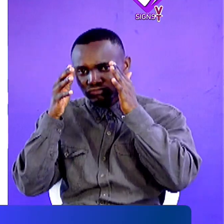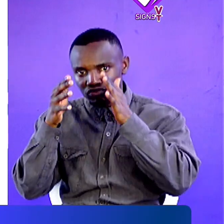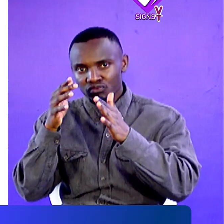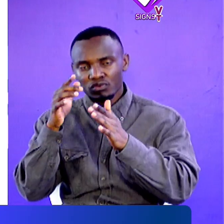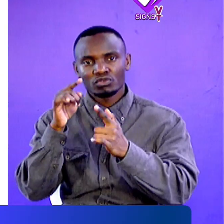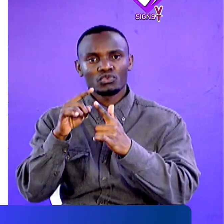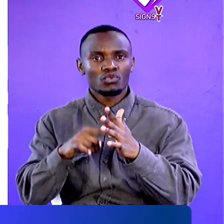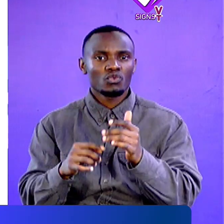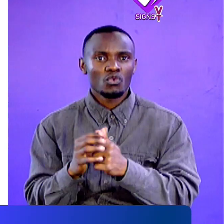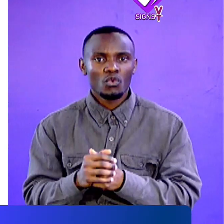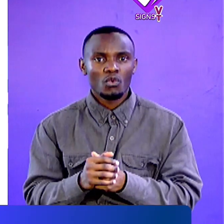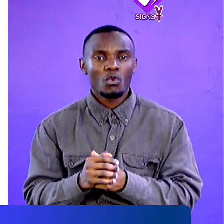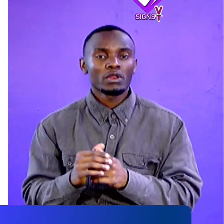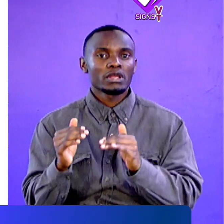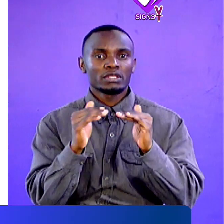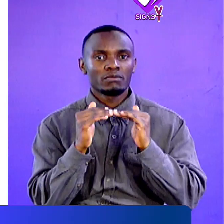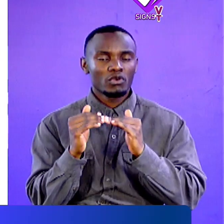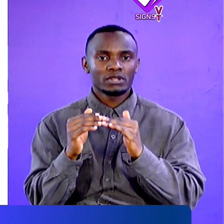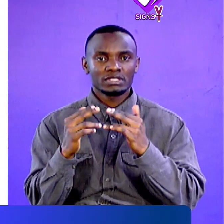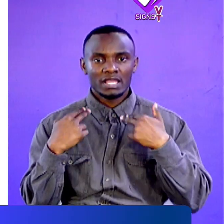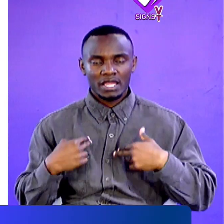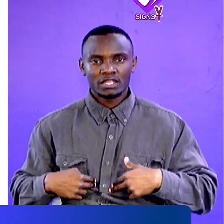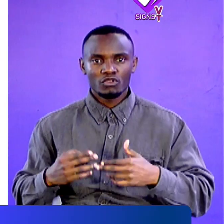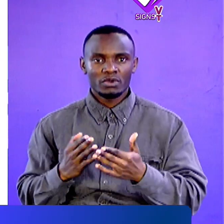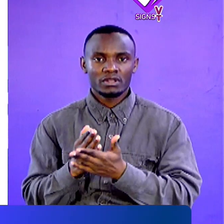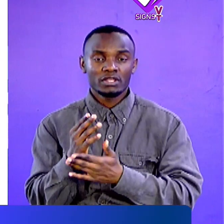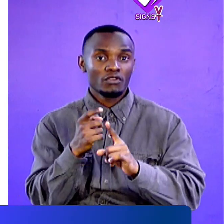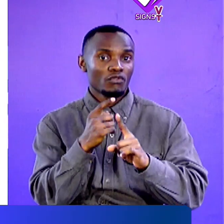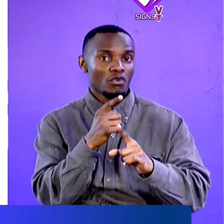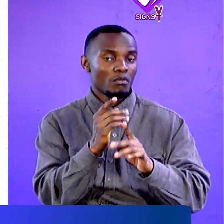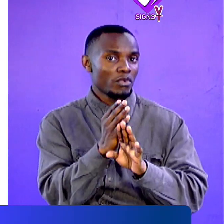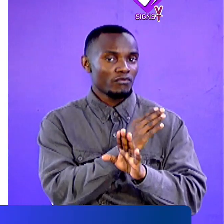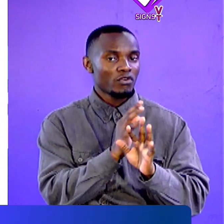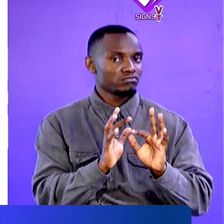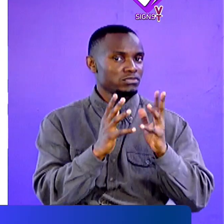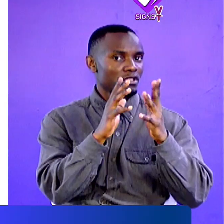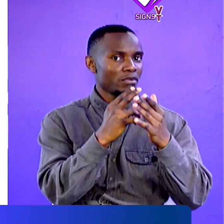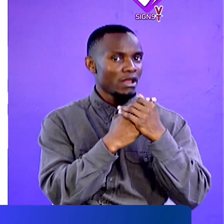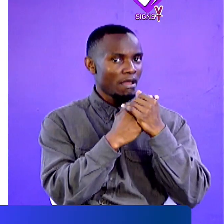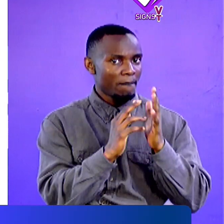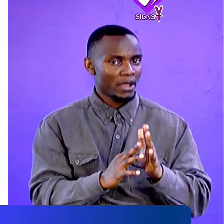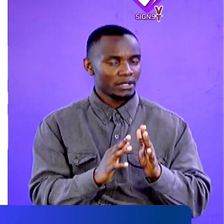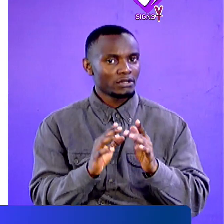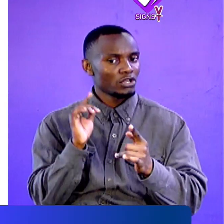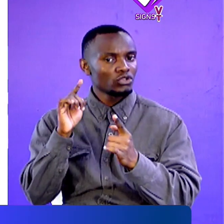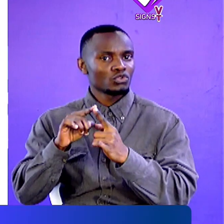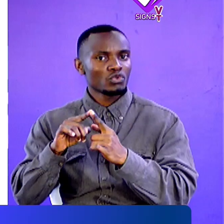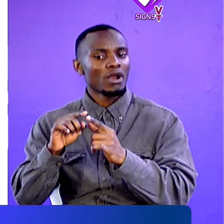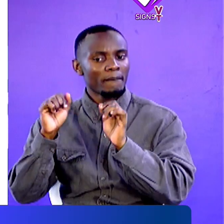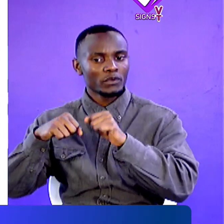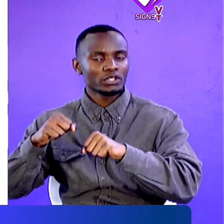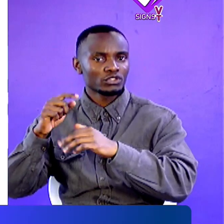rights, and regional stability from a celebrated partner to a potential pariah.